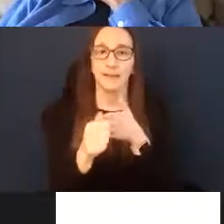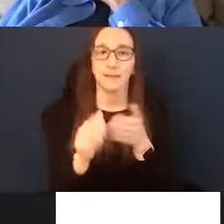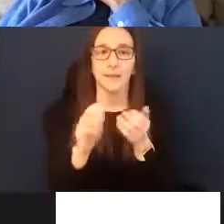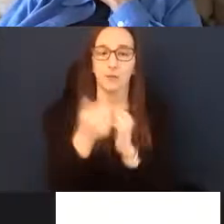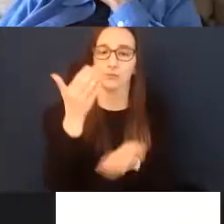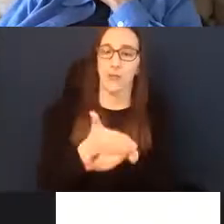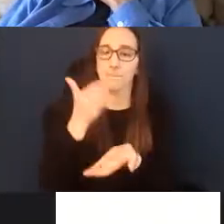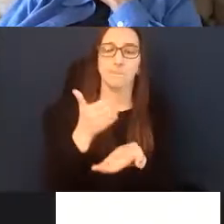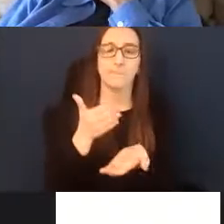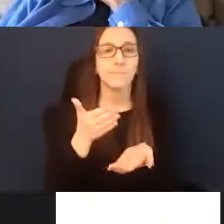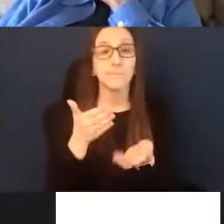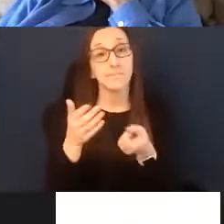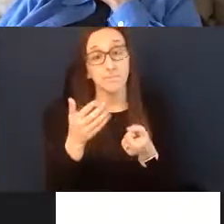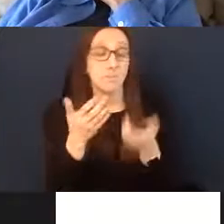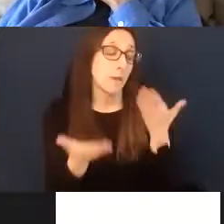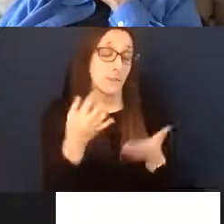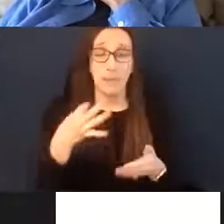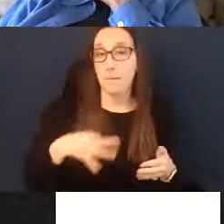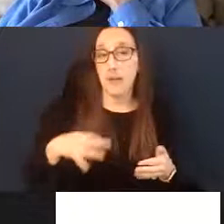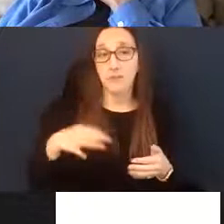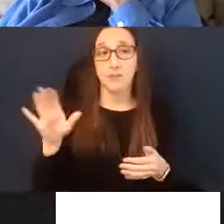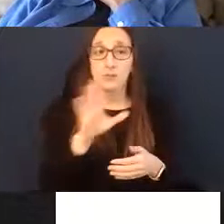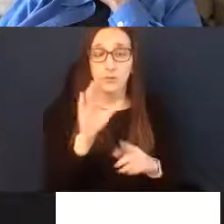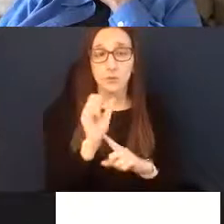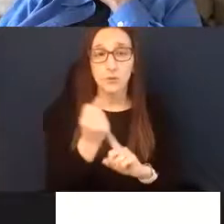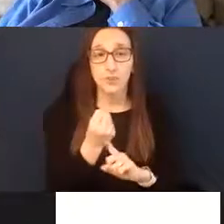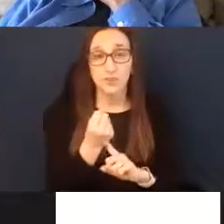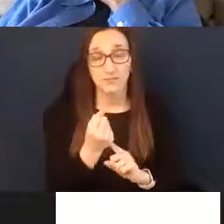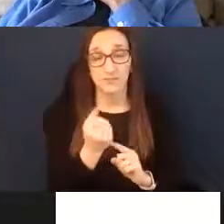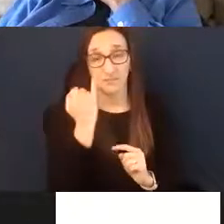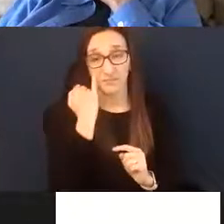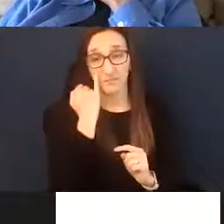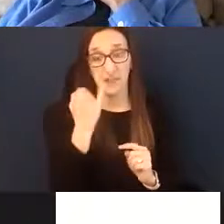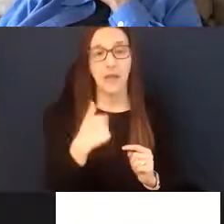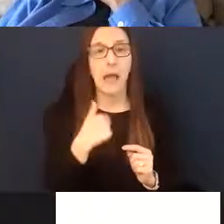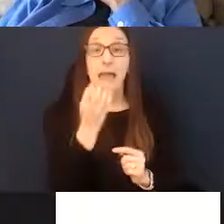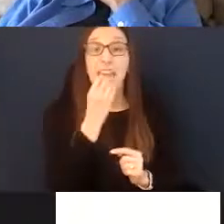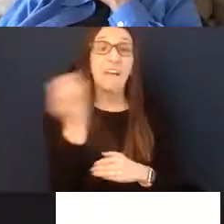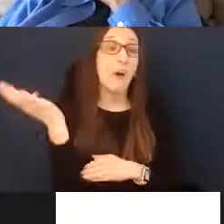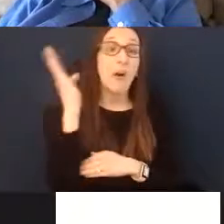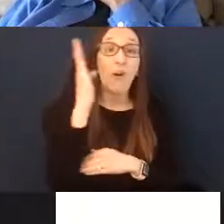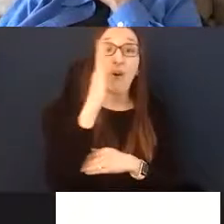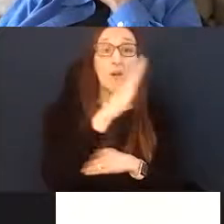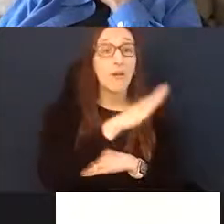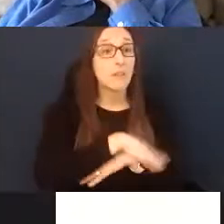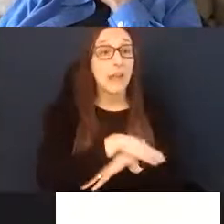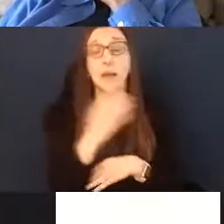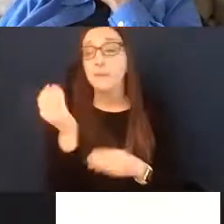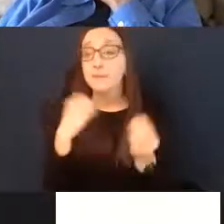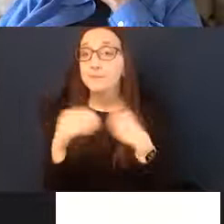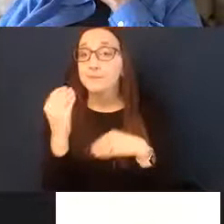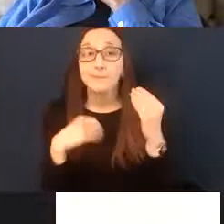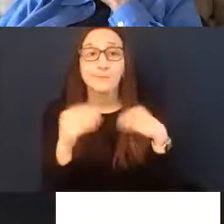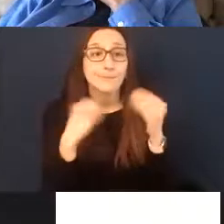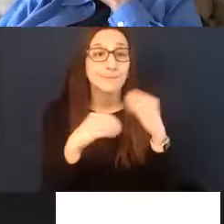and that could be really beneficial for you. If you're someone who finds that they are grazing all day long, just to give yourself that window